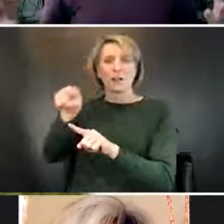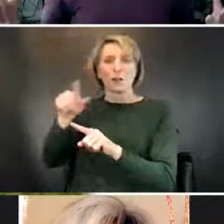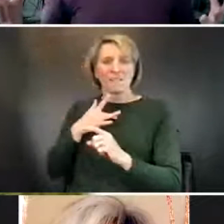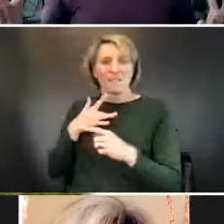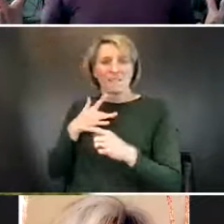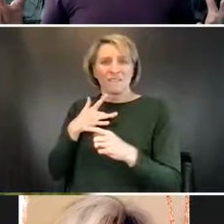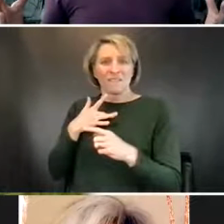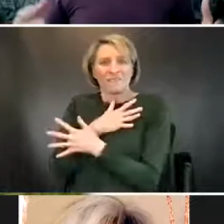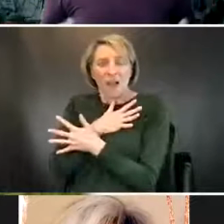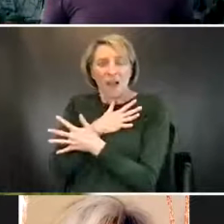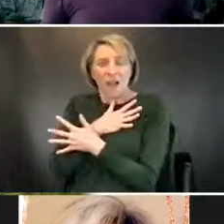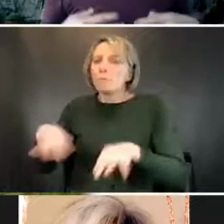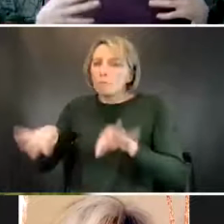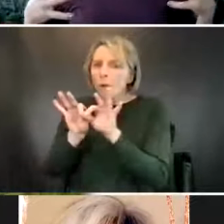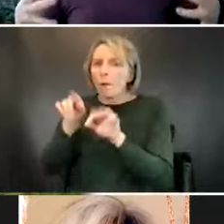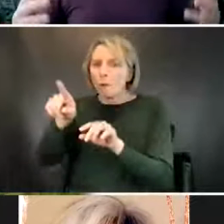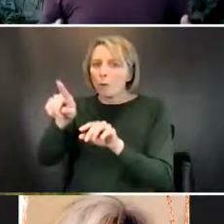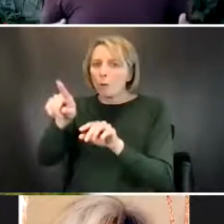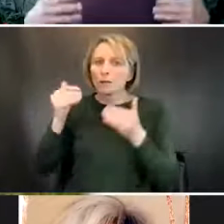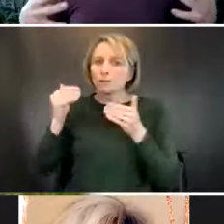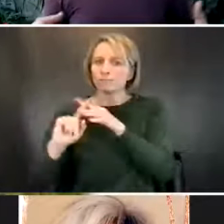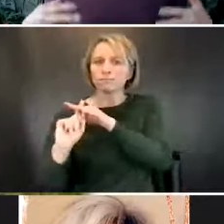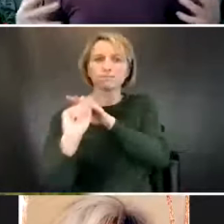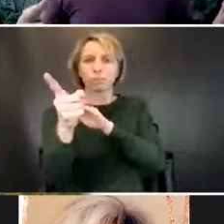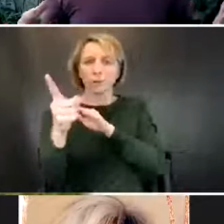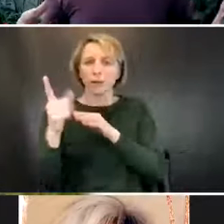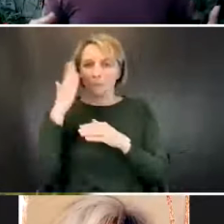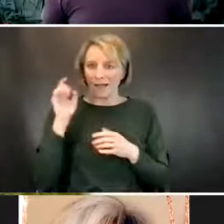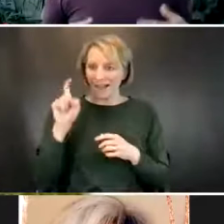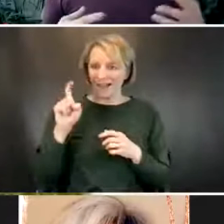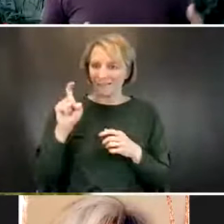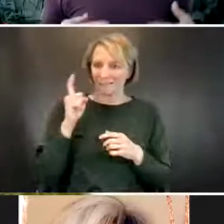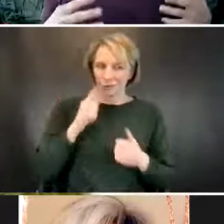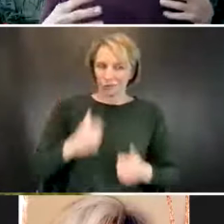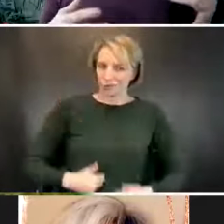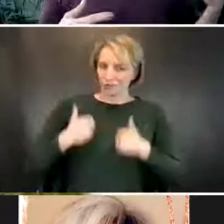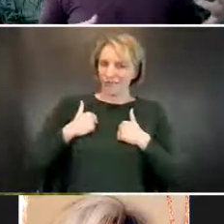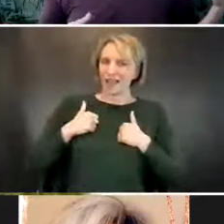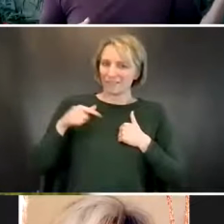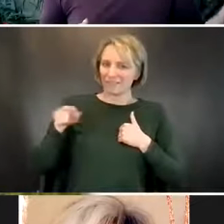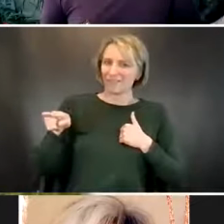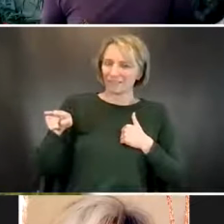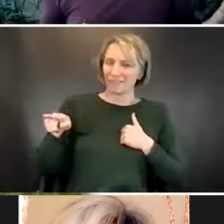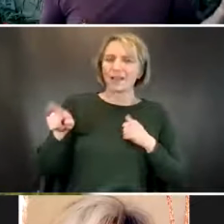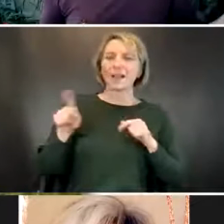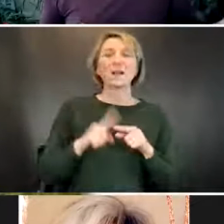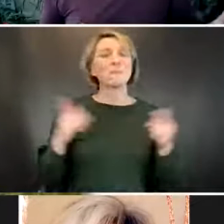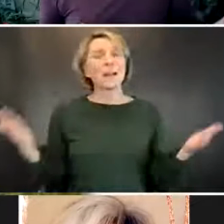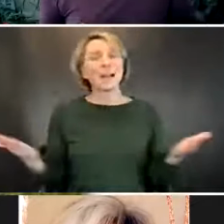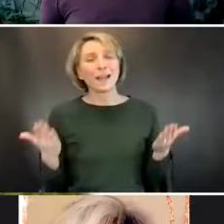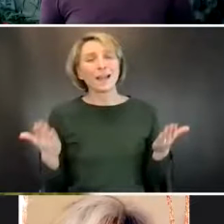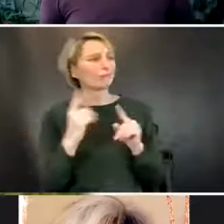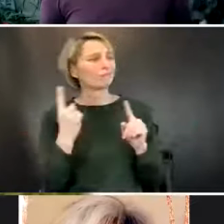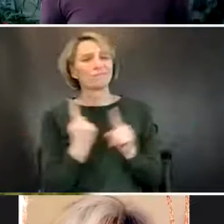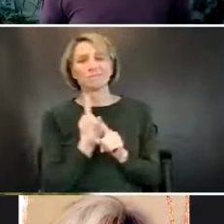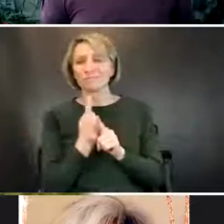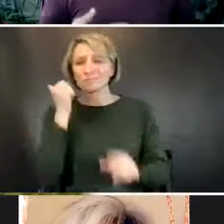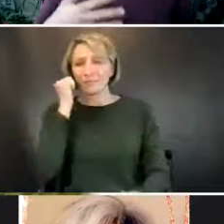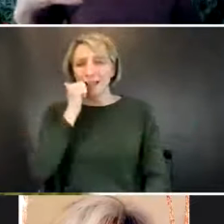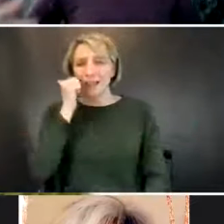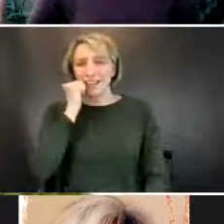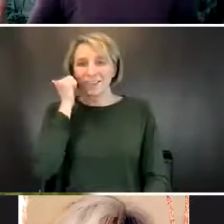the distress. But in our modern world, we're not fighting lions, generally speaking.